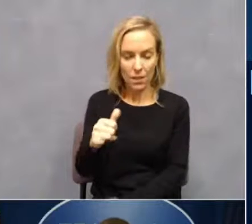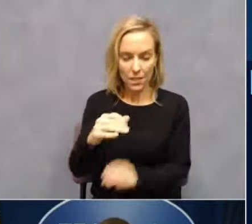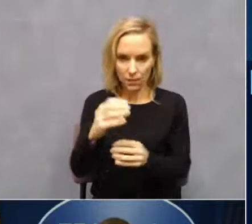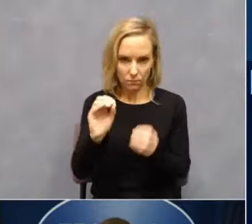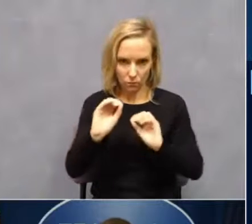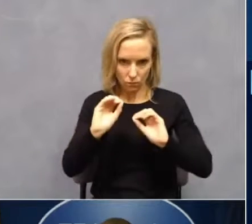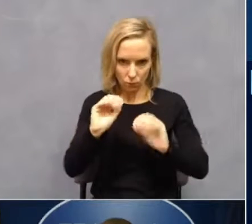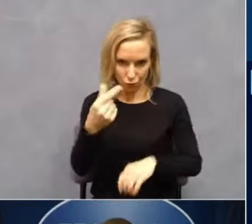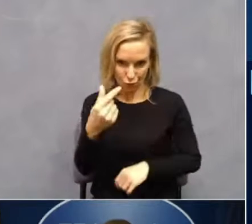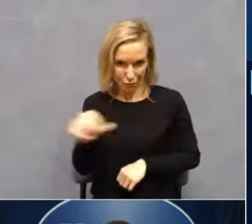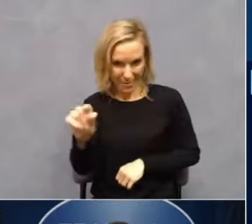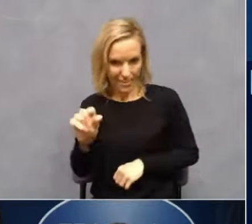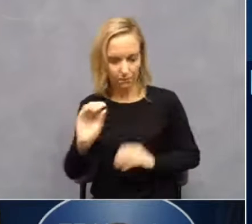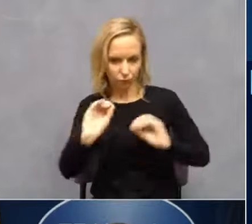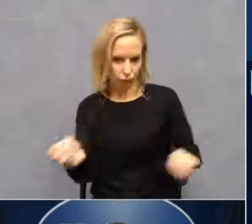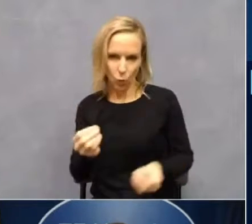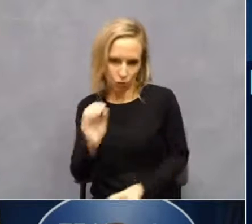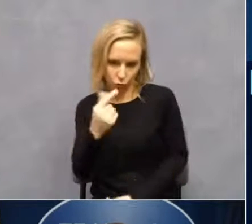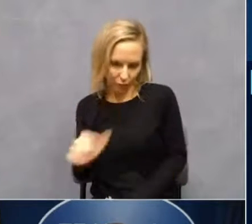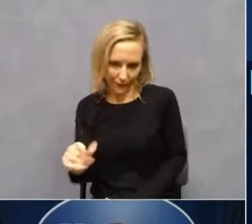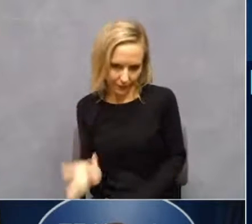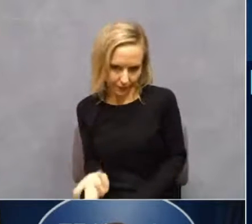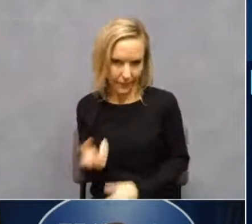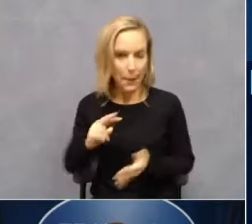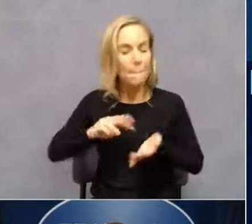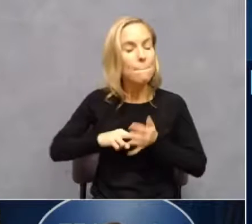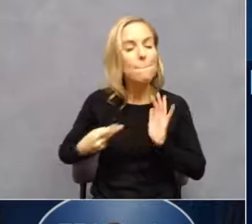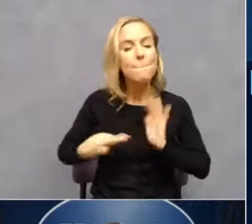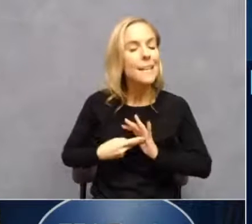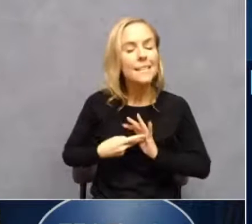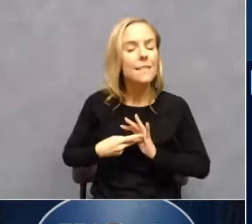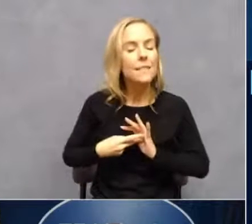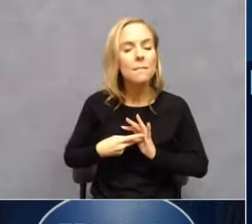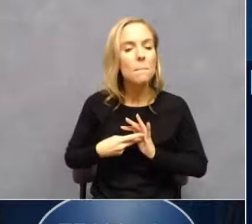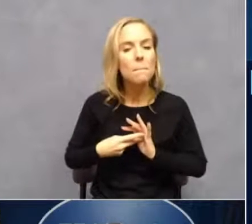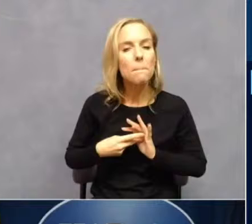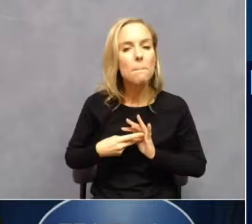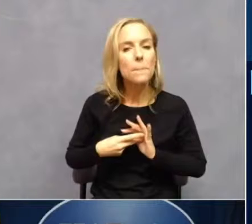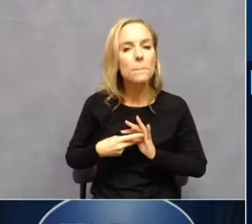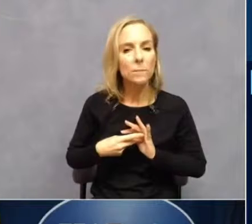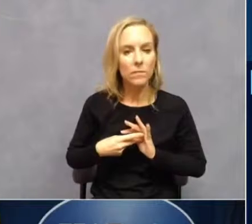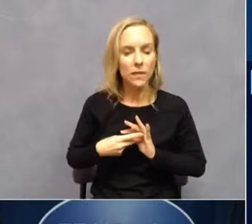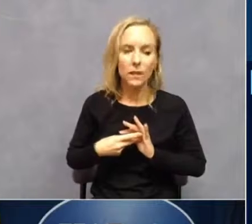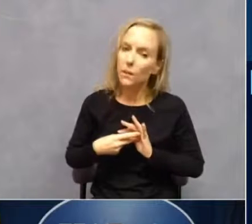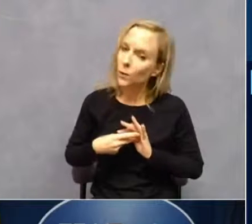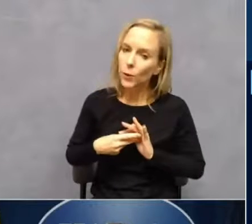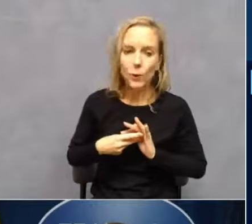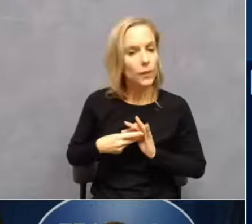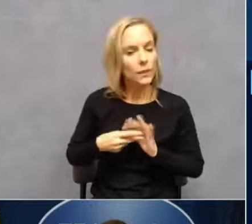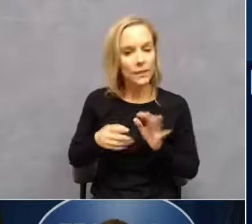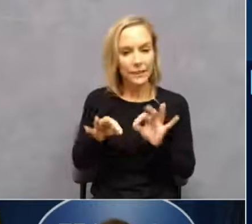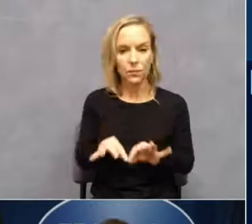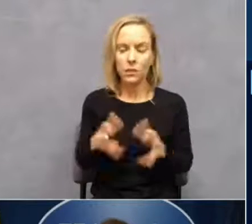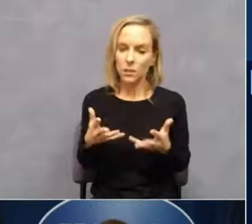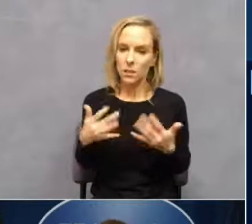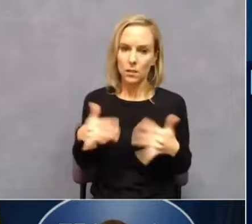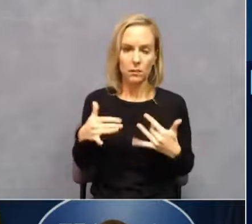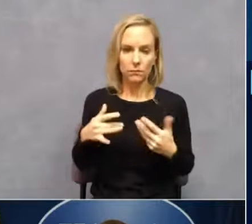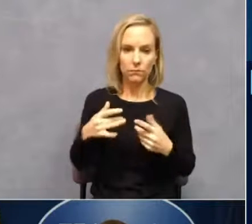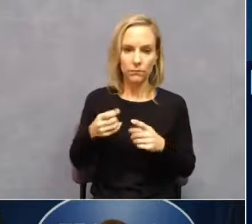counties. That shows you that we have significant spread across